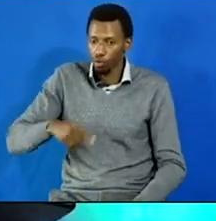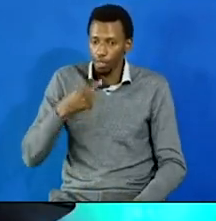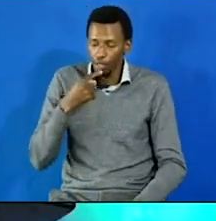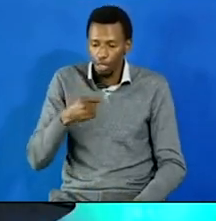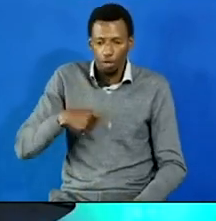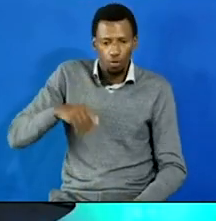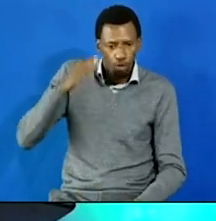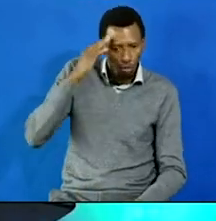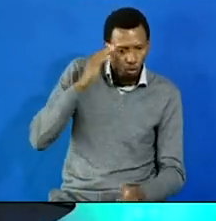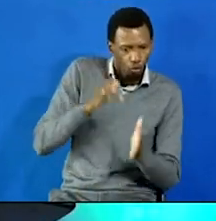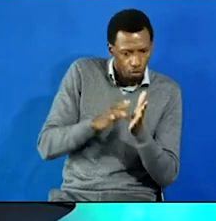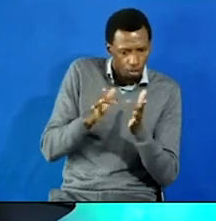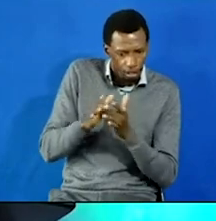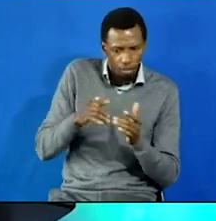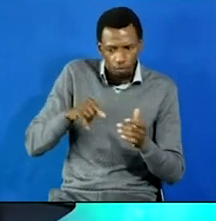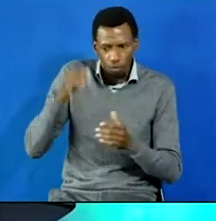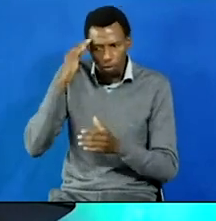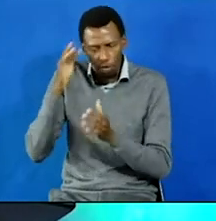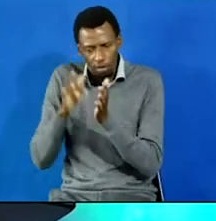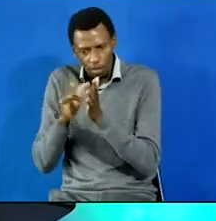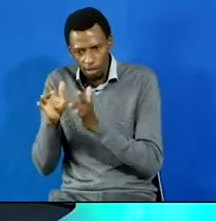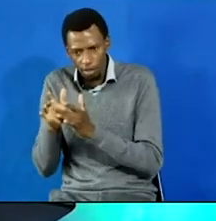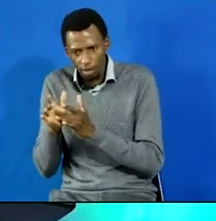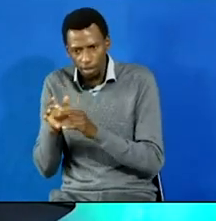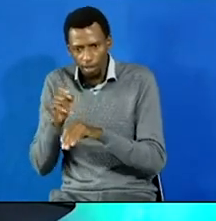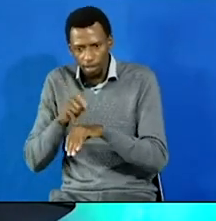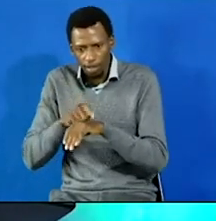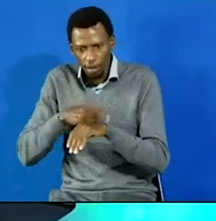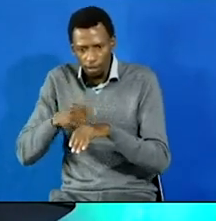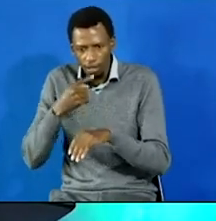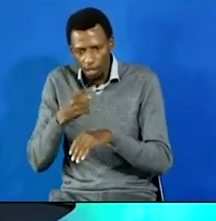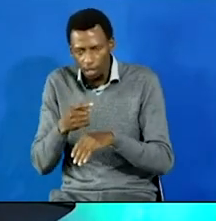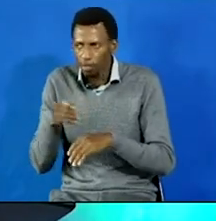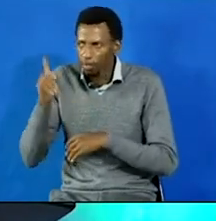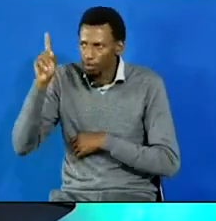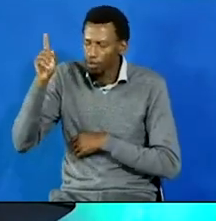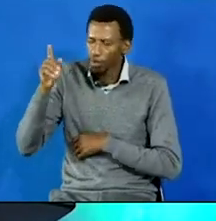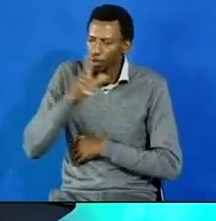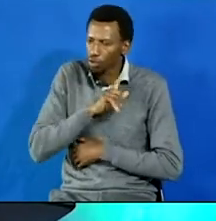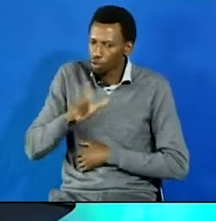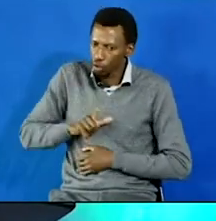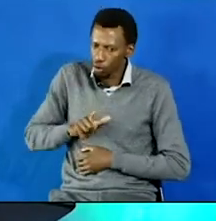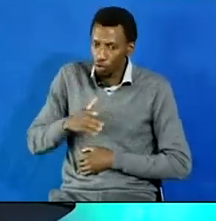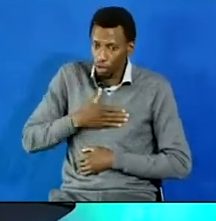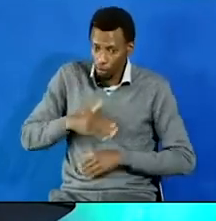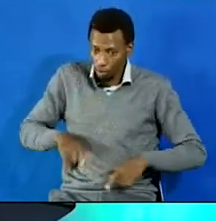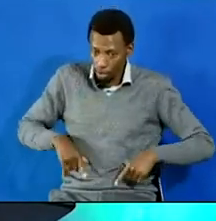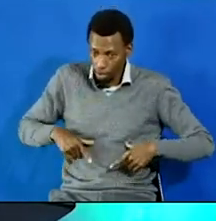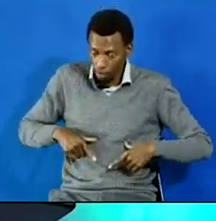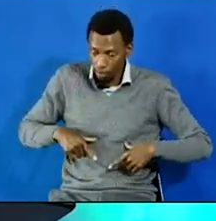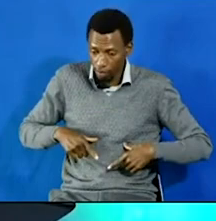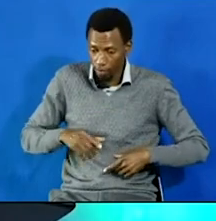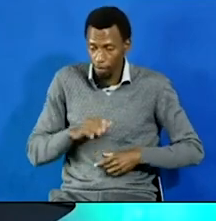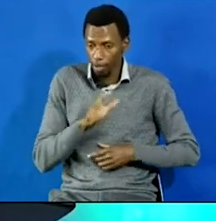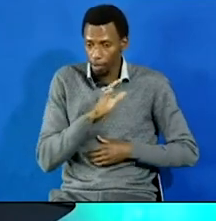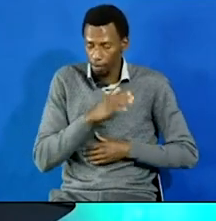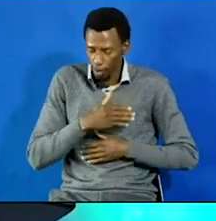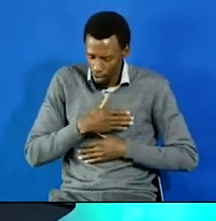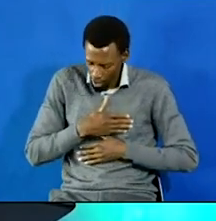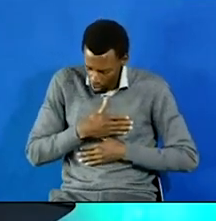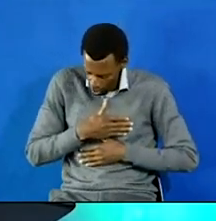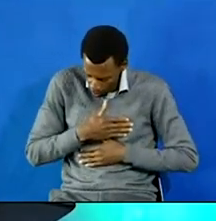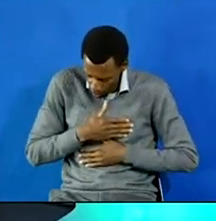know Jesus, as we say that he is the Lord of our life, it's my prayer, my humble